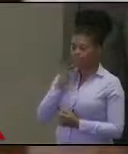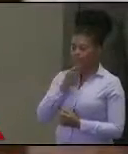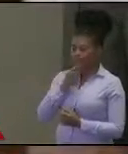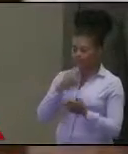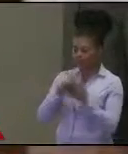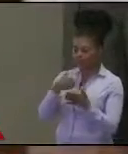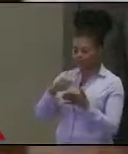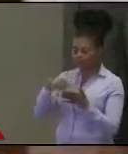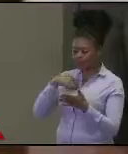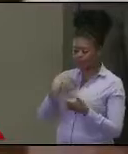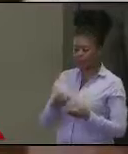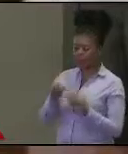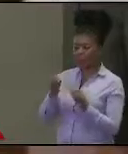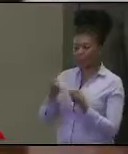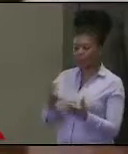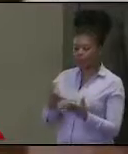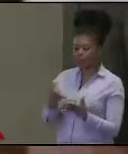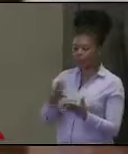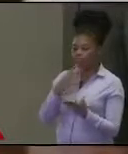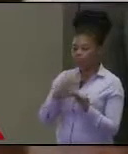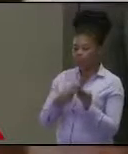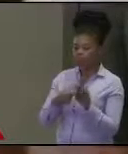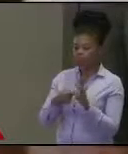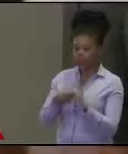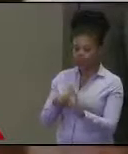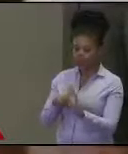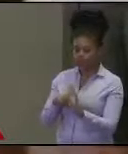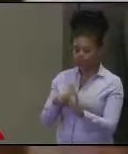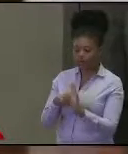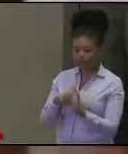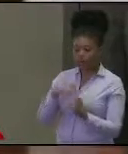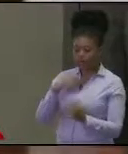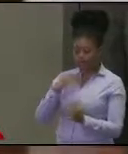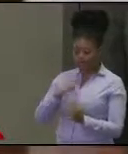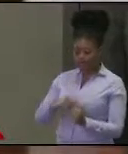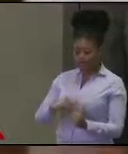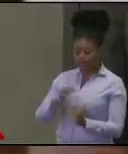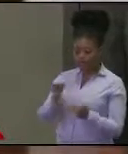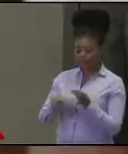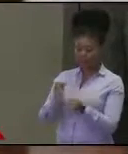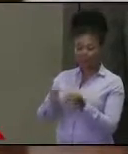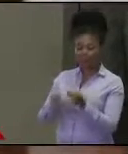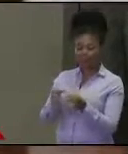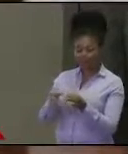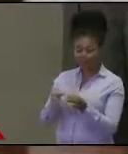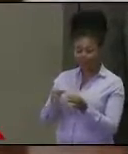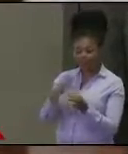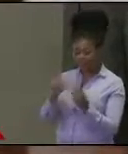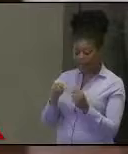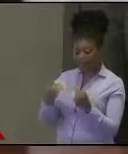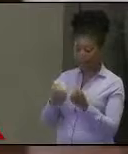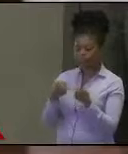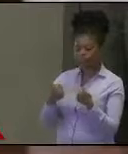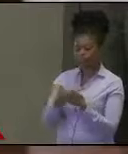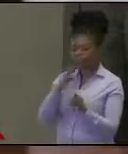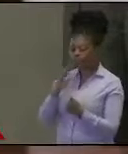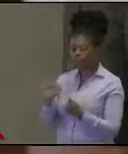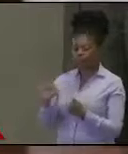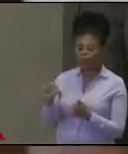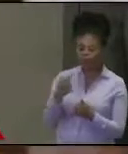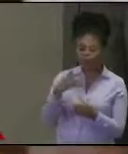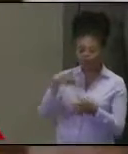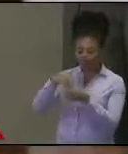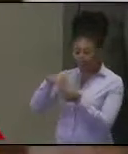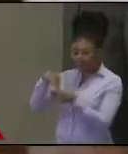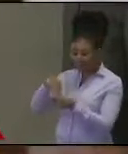really gives us this sort of an indication, and it is quite self-explanatory. I have a challenge for all participants for